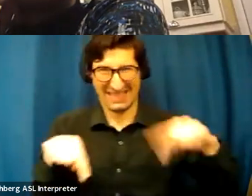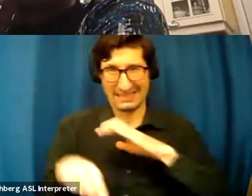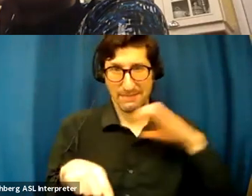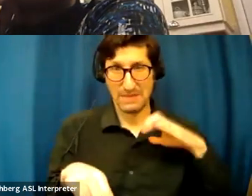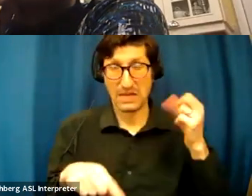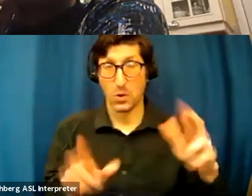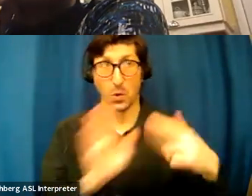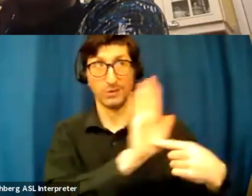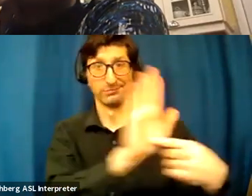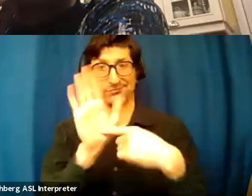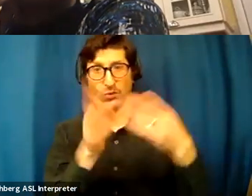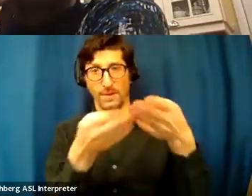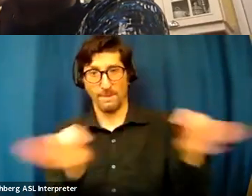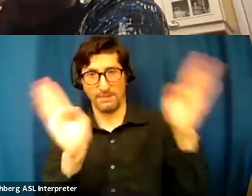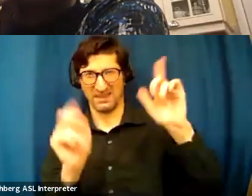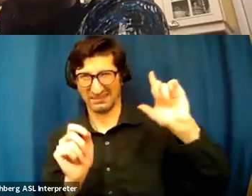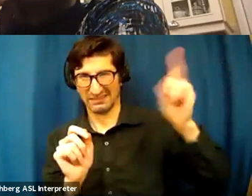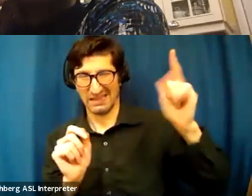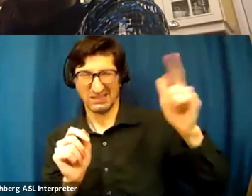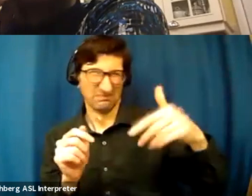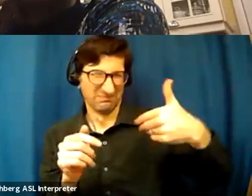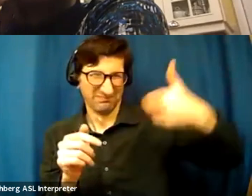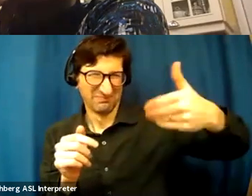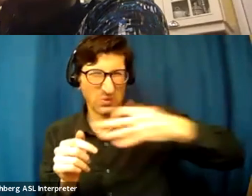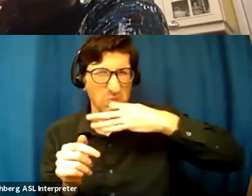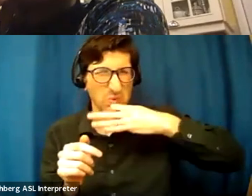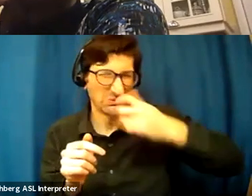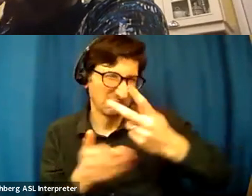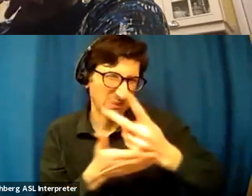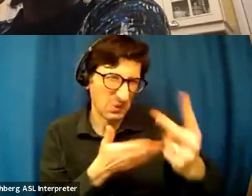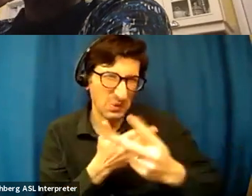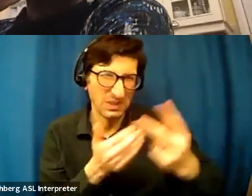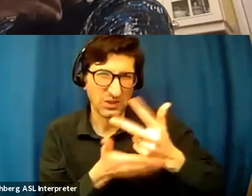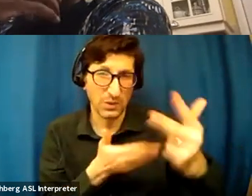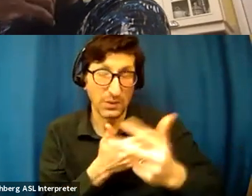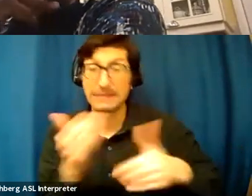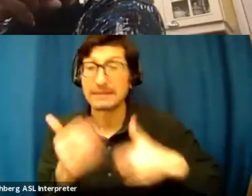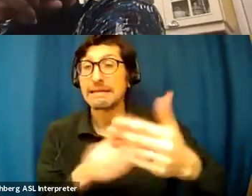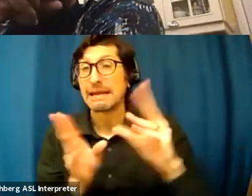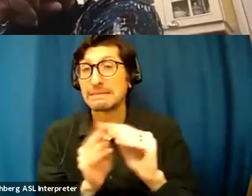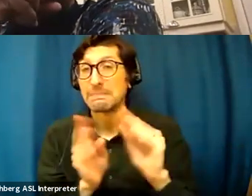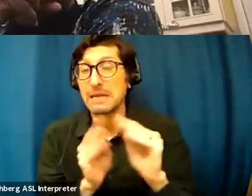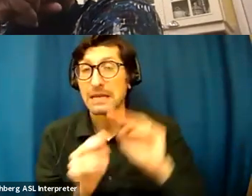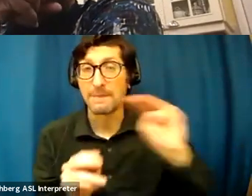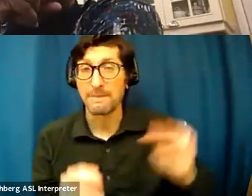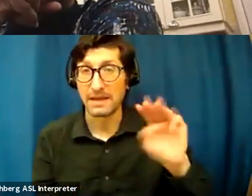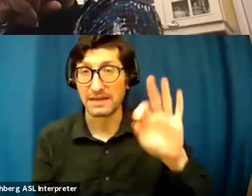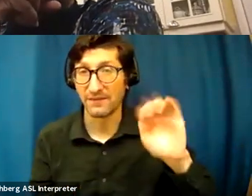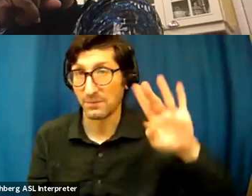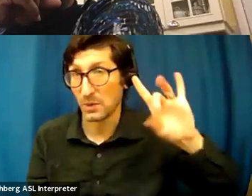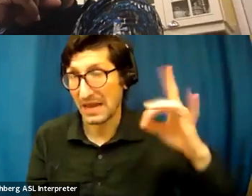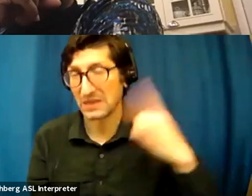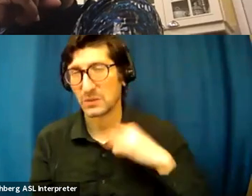shared publicly at some point in the next several weeks. Our next meeting is Monday, February 8th, and we look forward to continuing